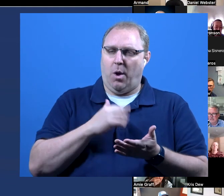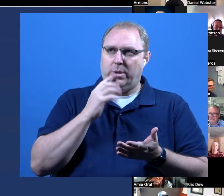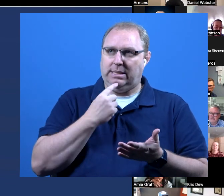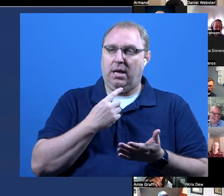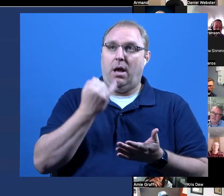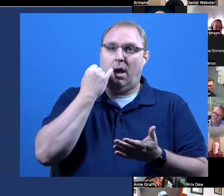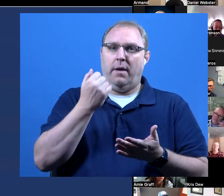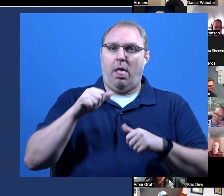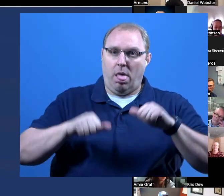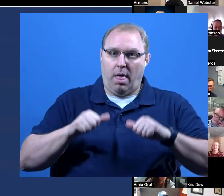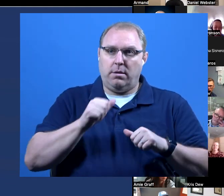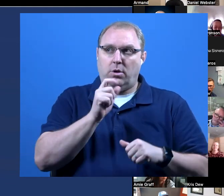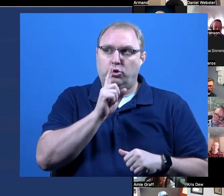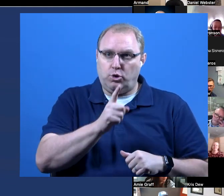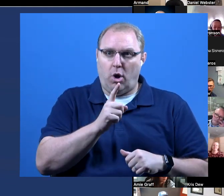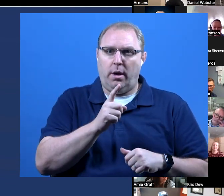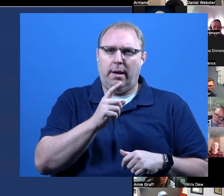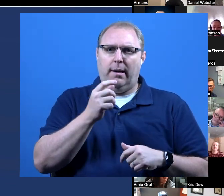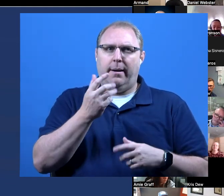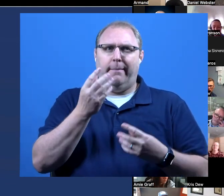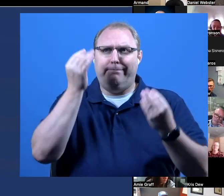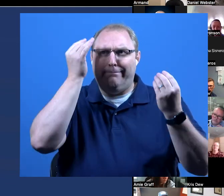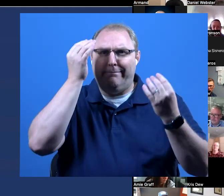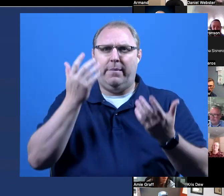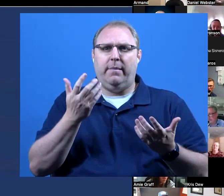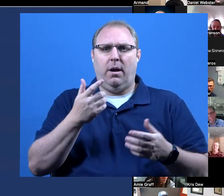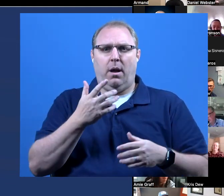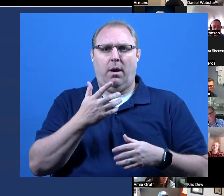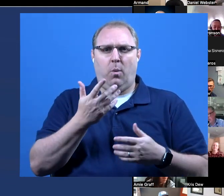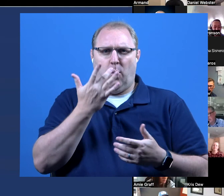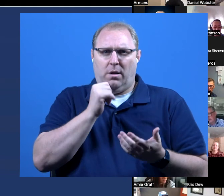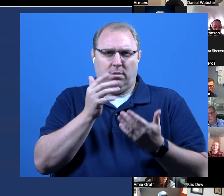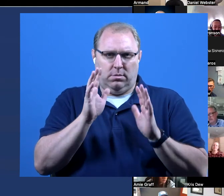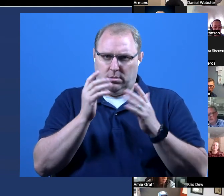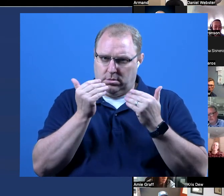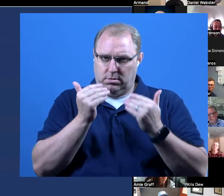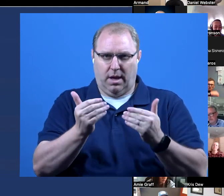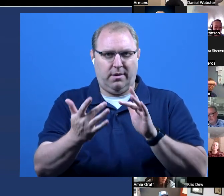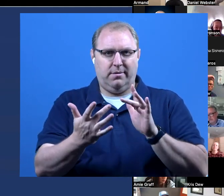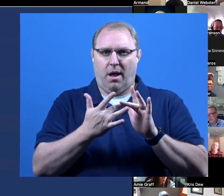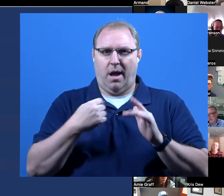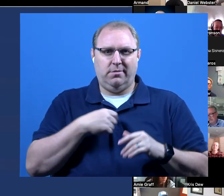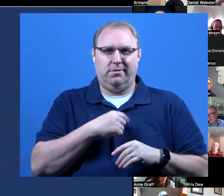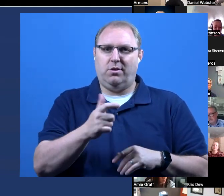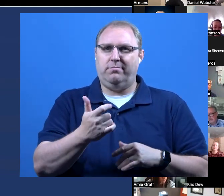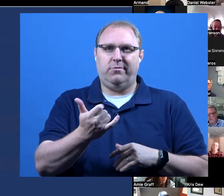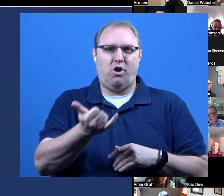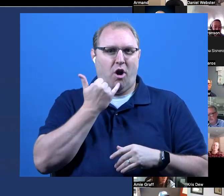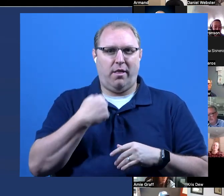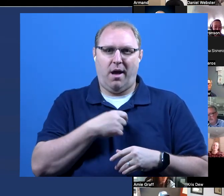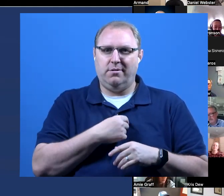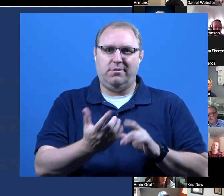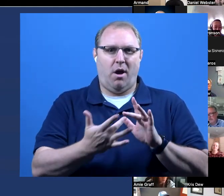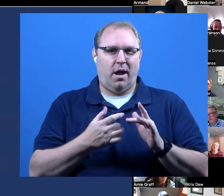earlier. But all I wanted to just maybe end with here is just a reminder that Diane